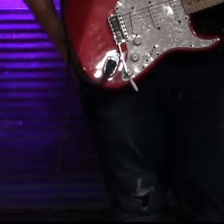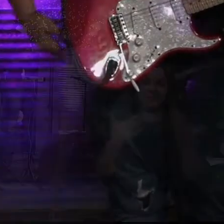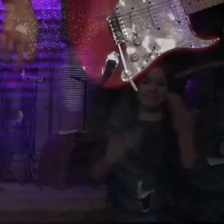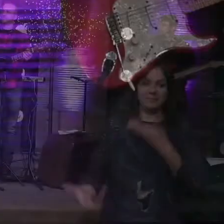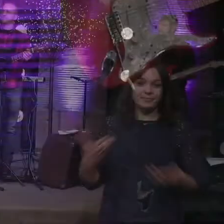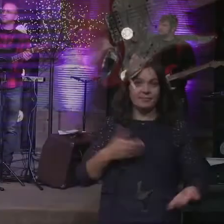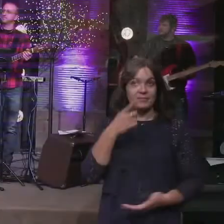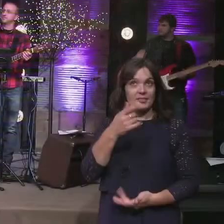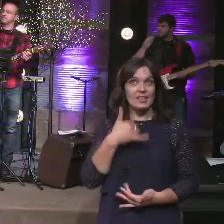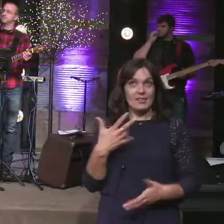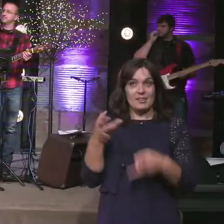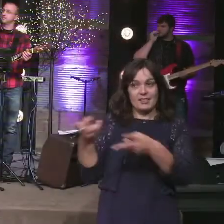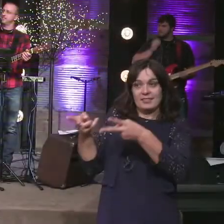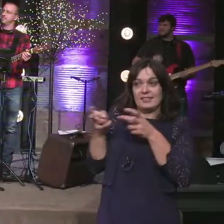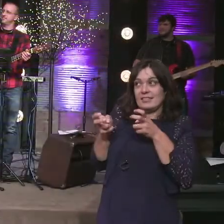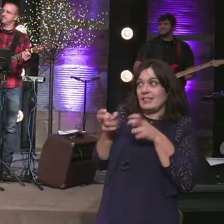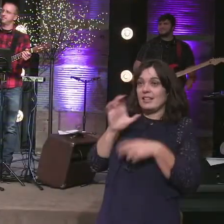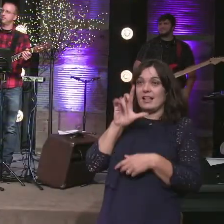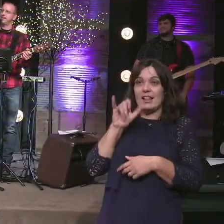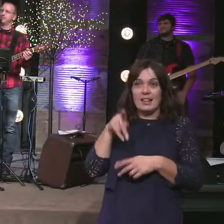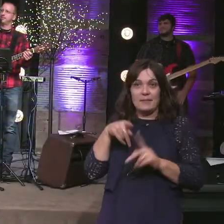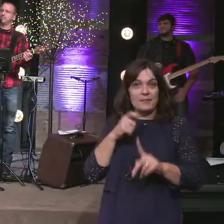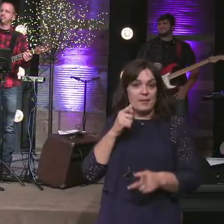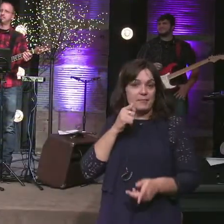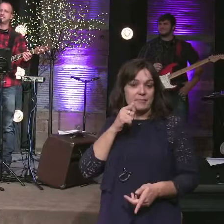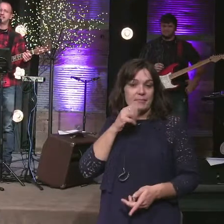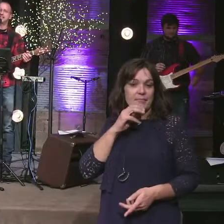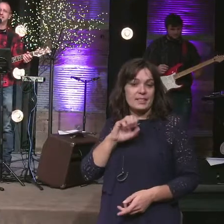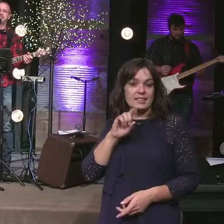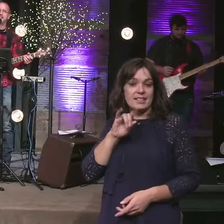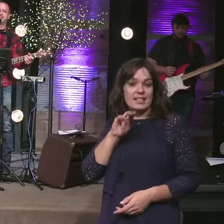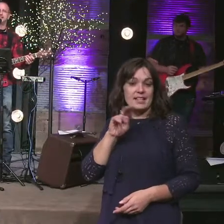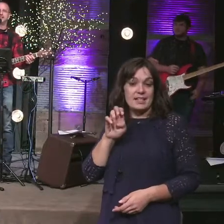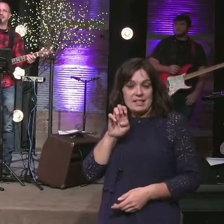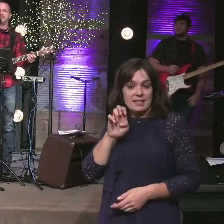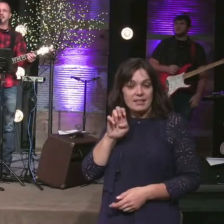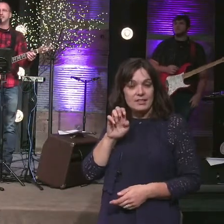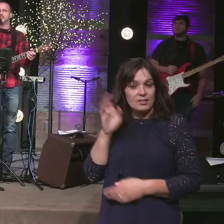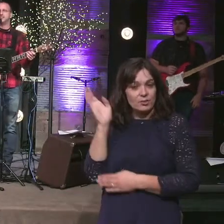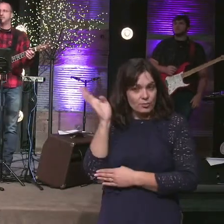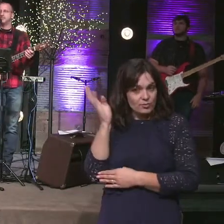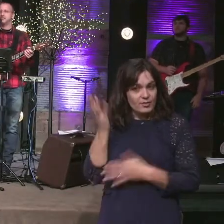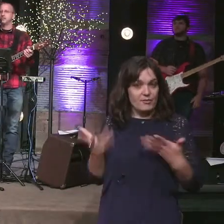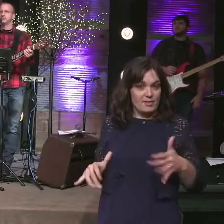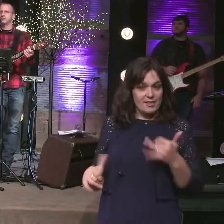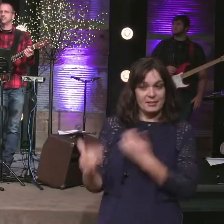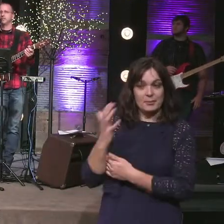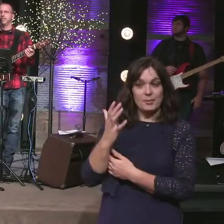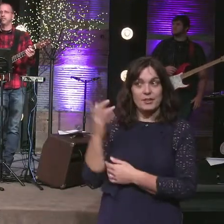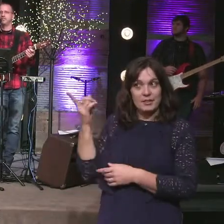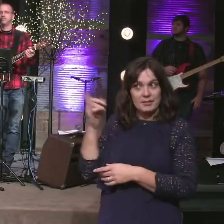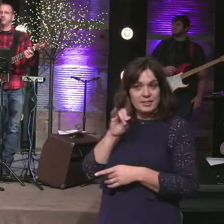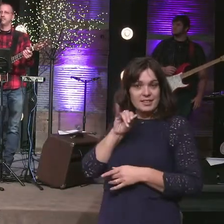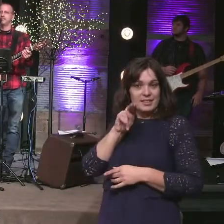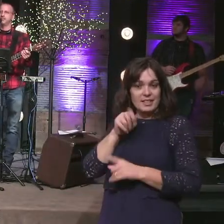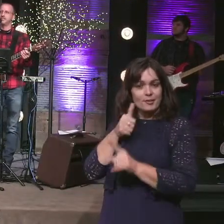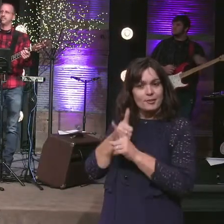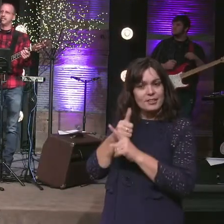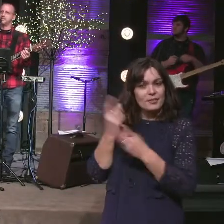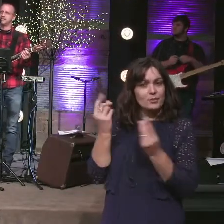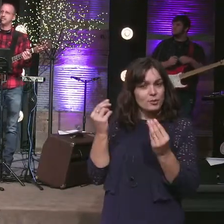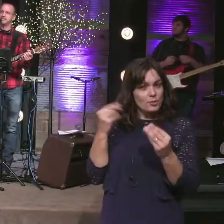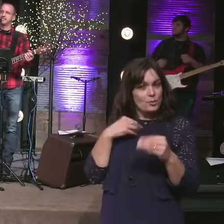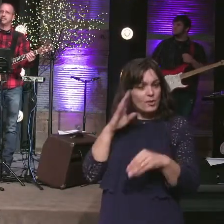Diane's service this morning, if she doesn't mind. One thing that she said, when she would counsel with somebody, she would give them an